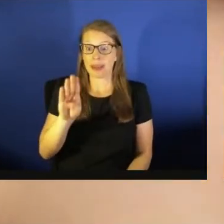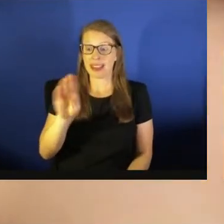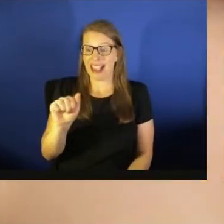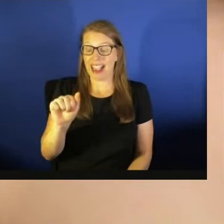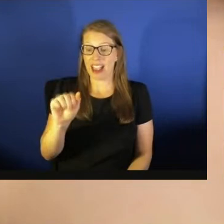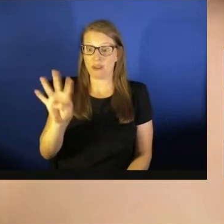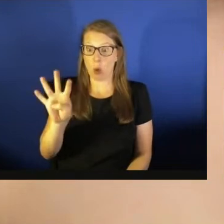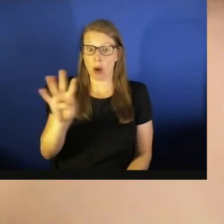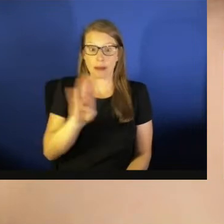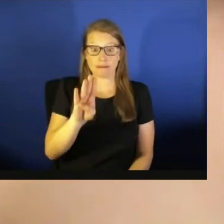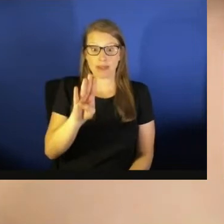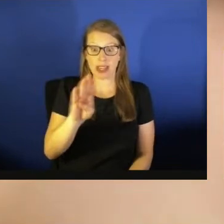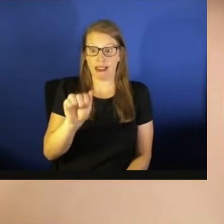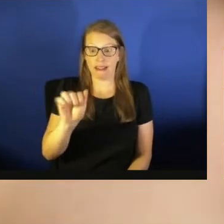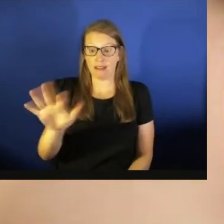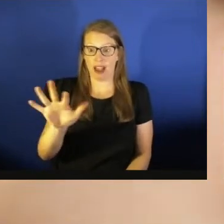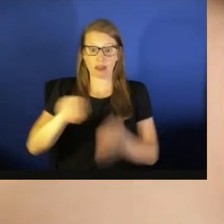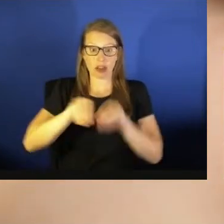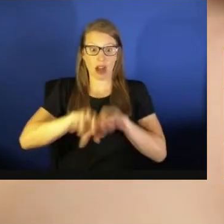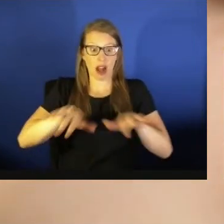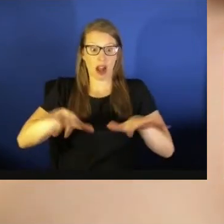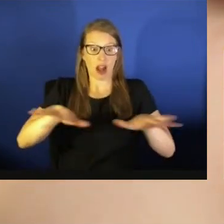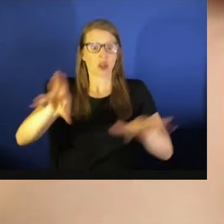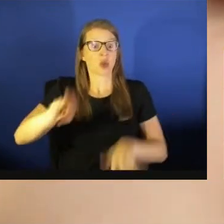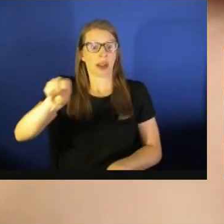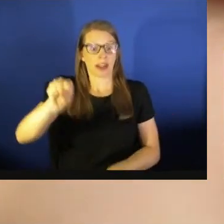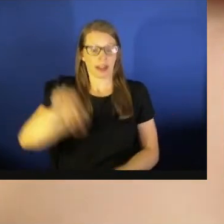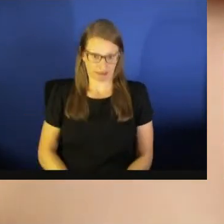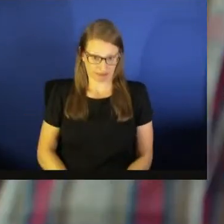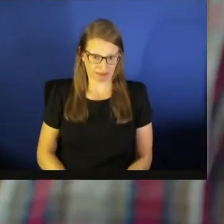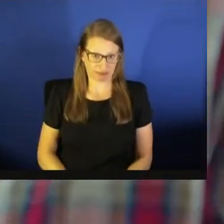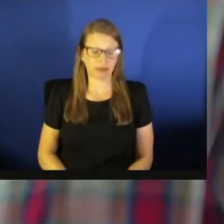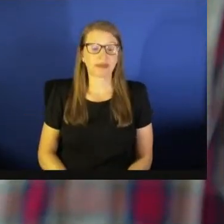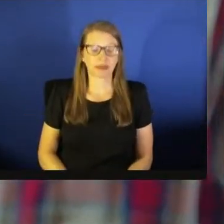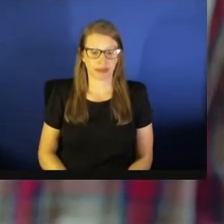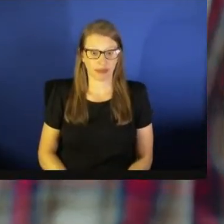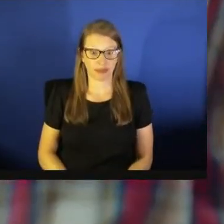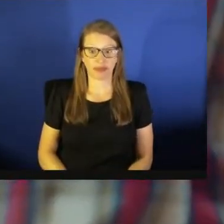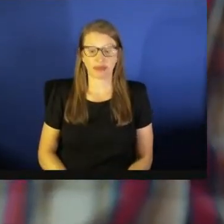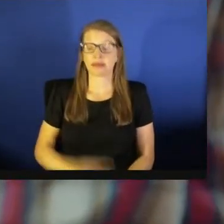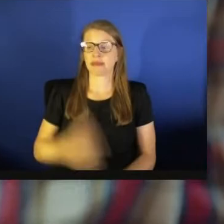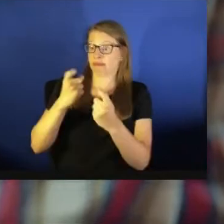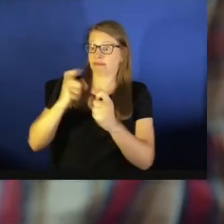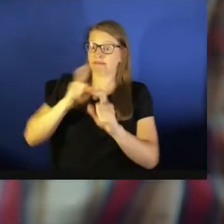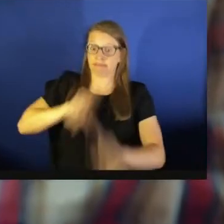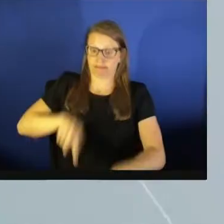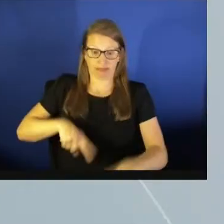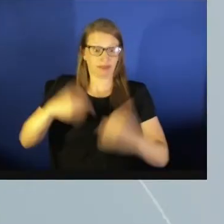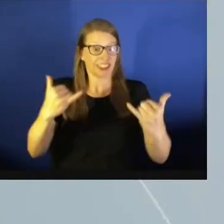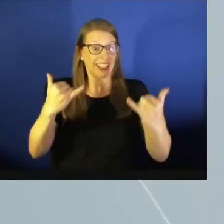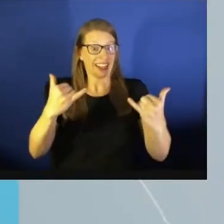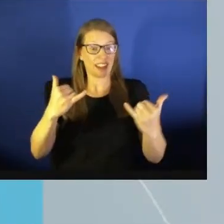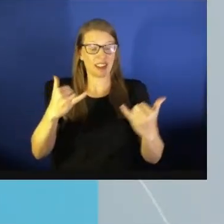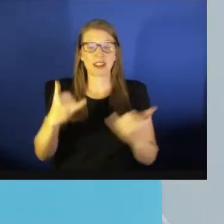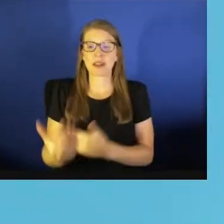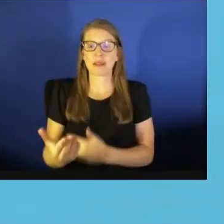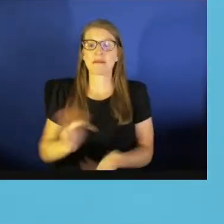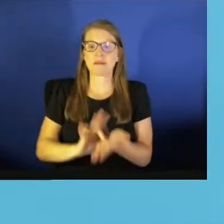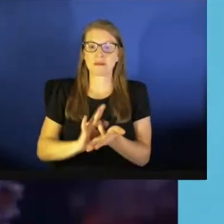BA5 are making their way across the country. We're going to try and get to all of your questions right now on the Morning Medical Update.